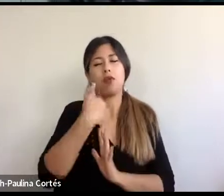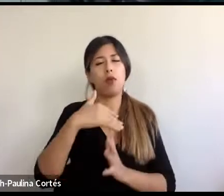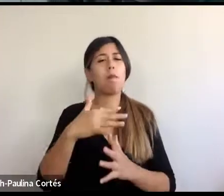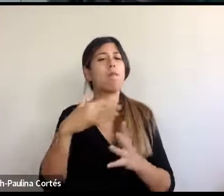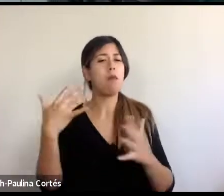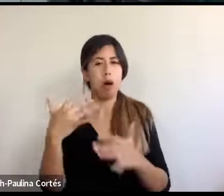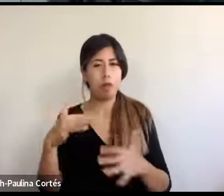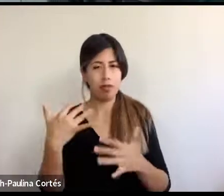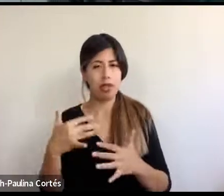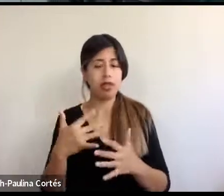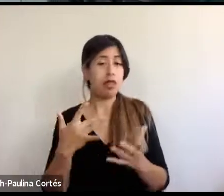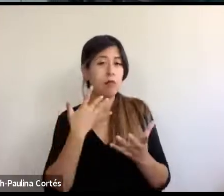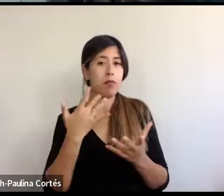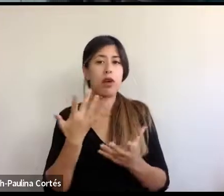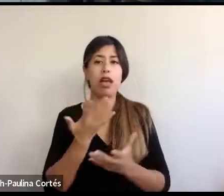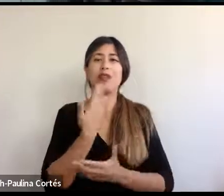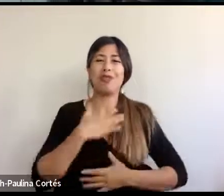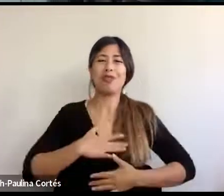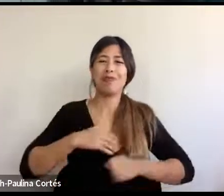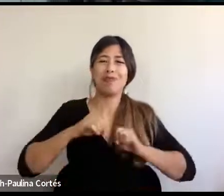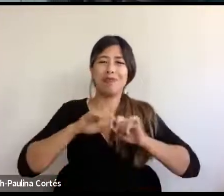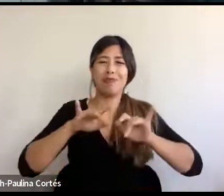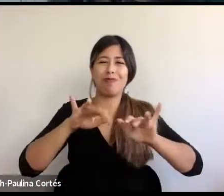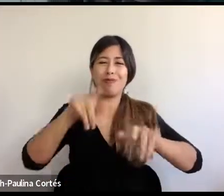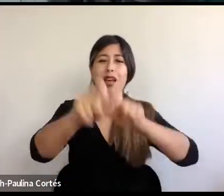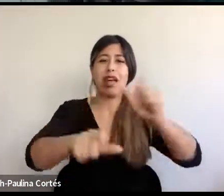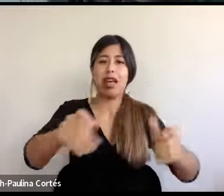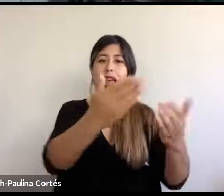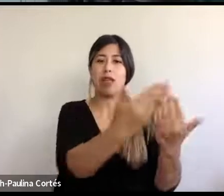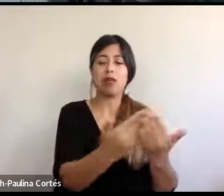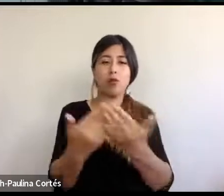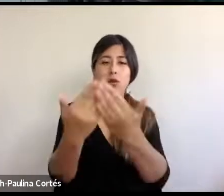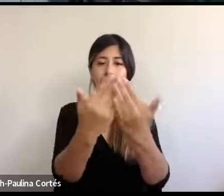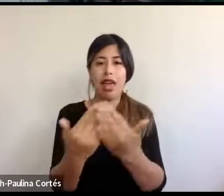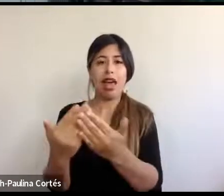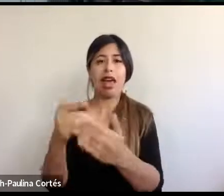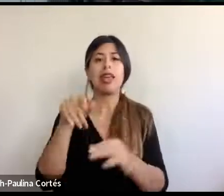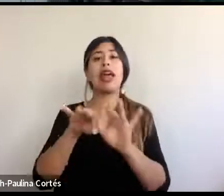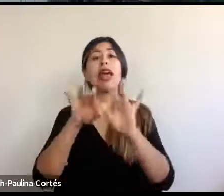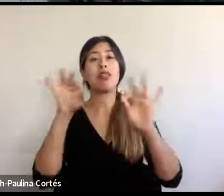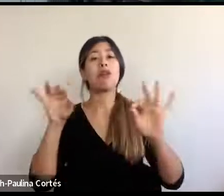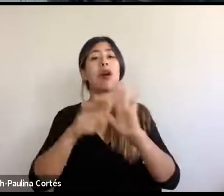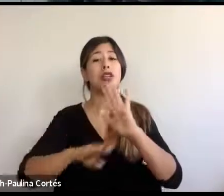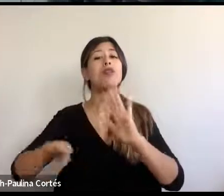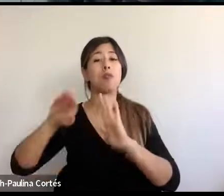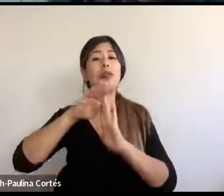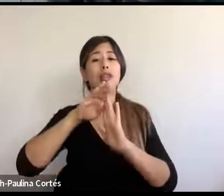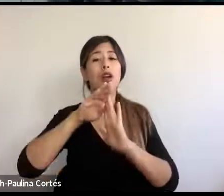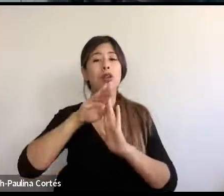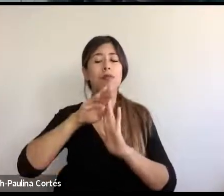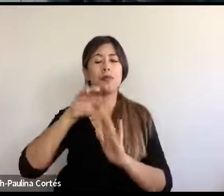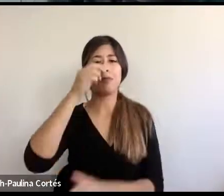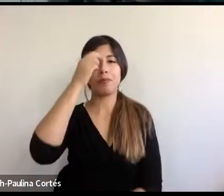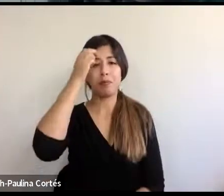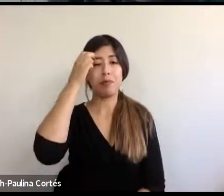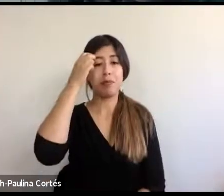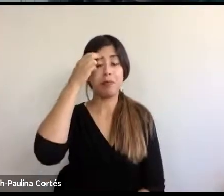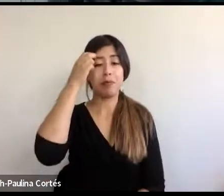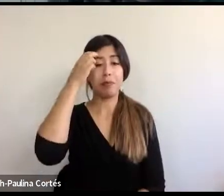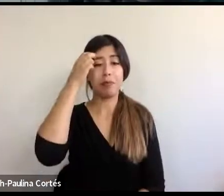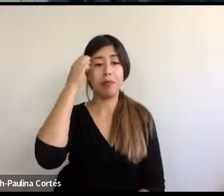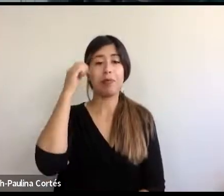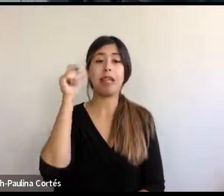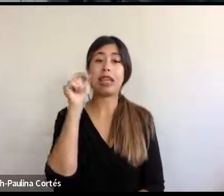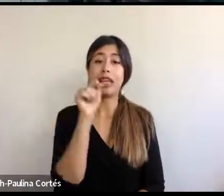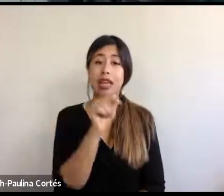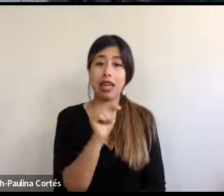students, mainly on high schools. And these 10 films for schools are also a part of our main